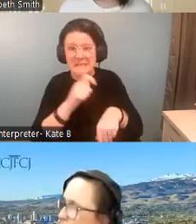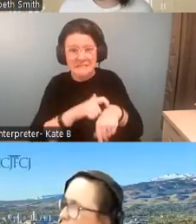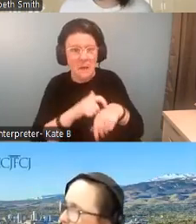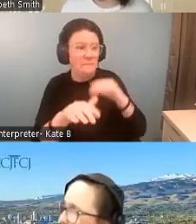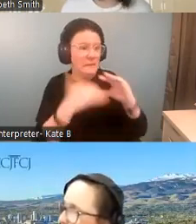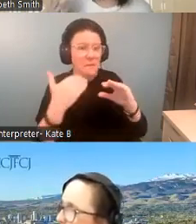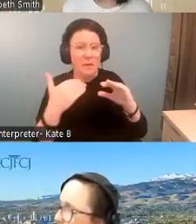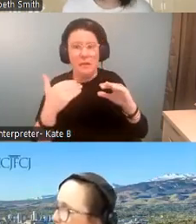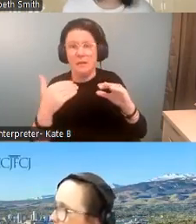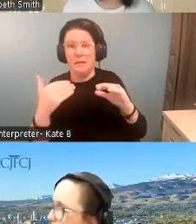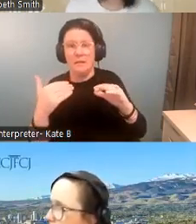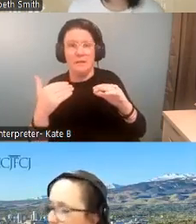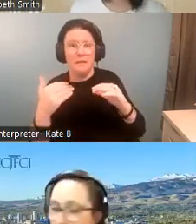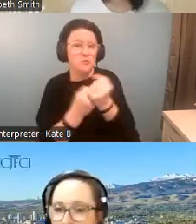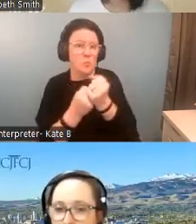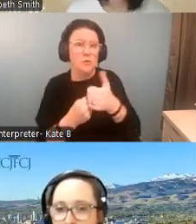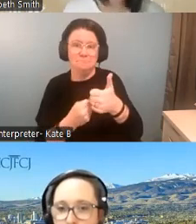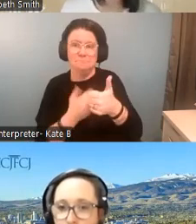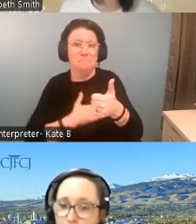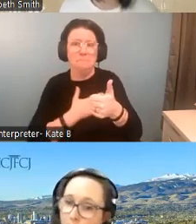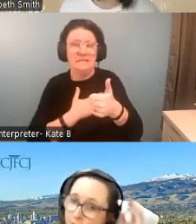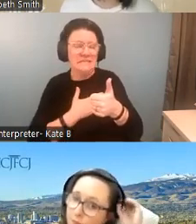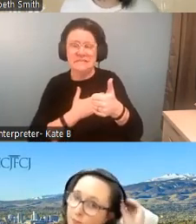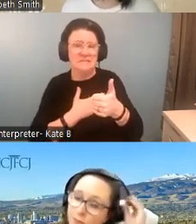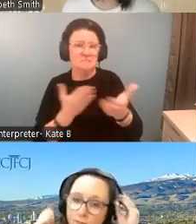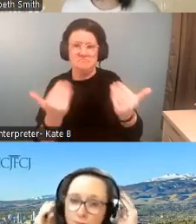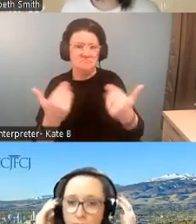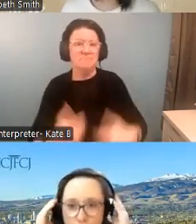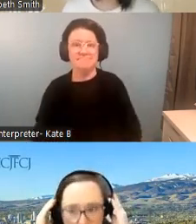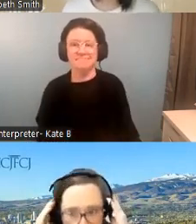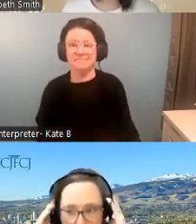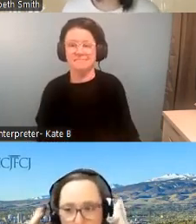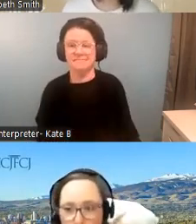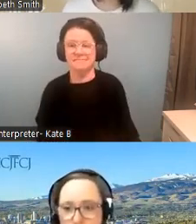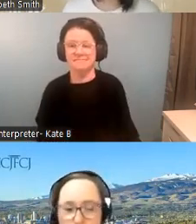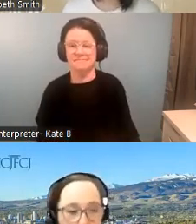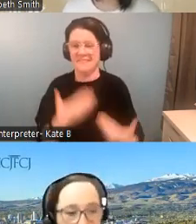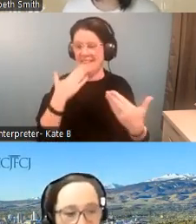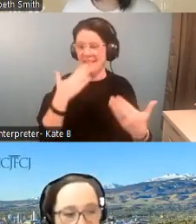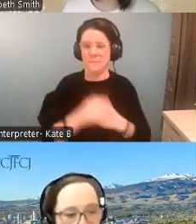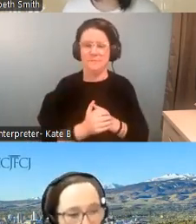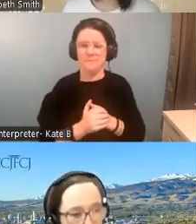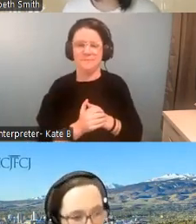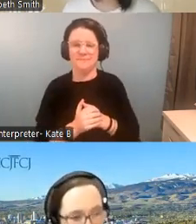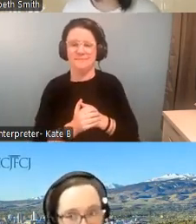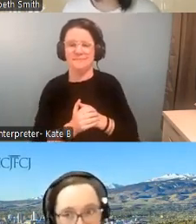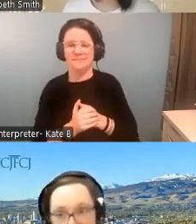just any support you need. Please don't ever hesitate to reach out. Yes, thank you.